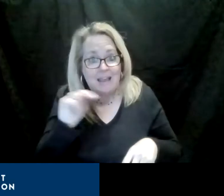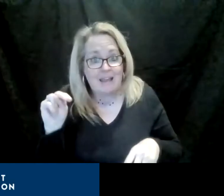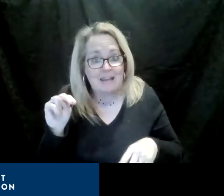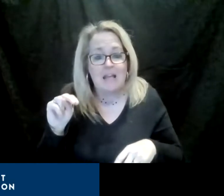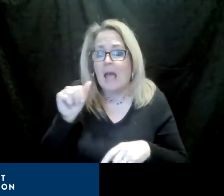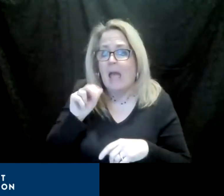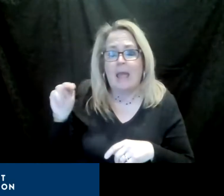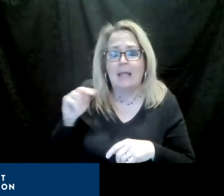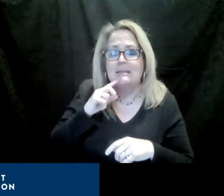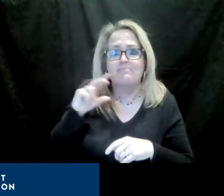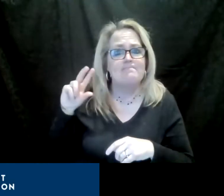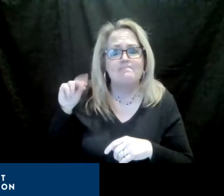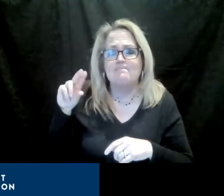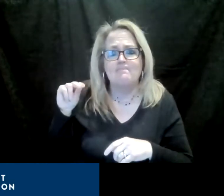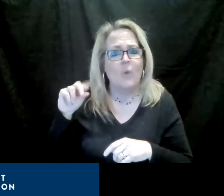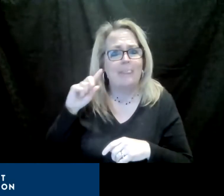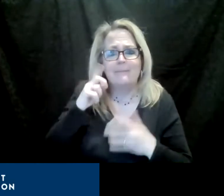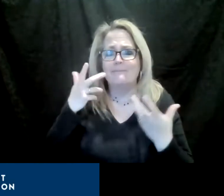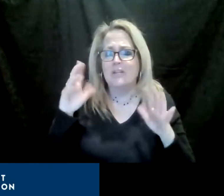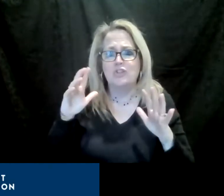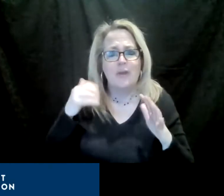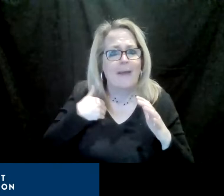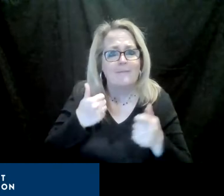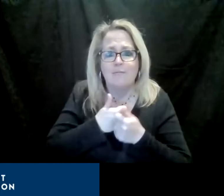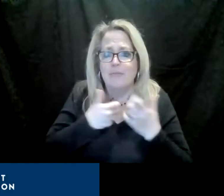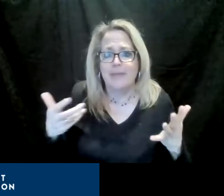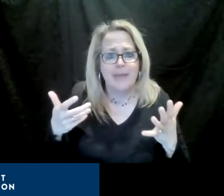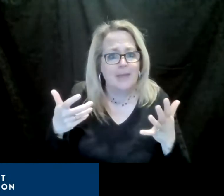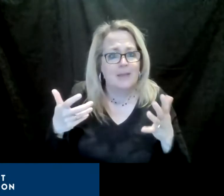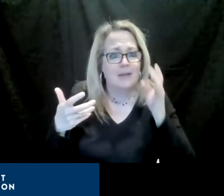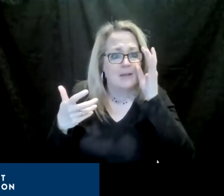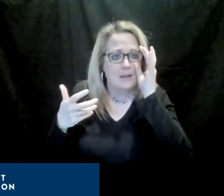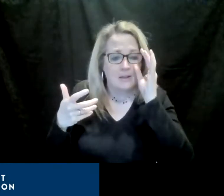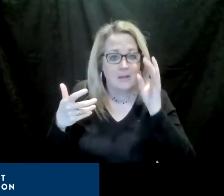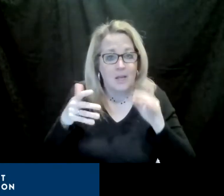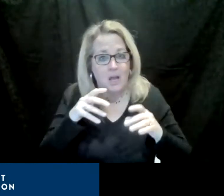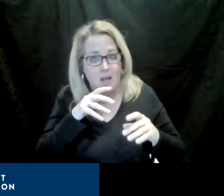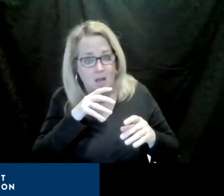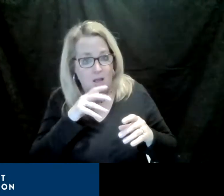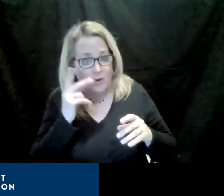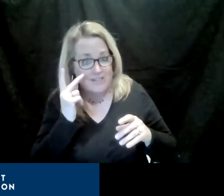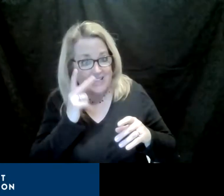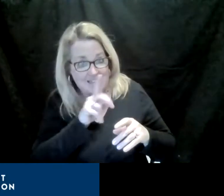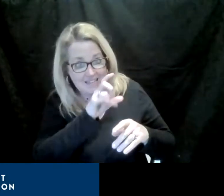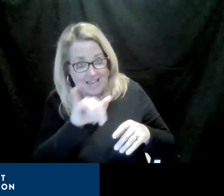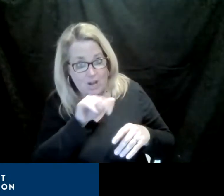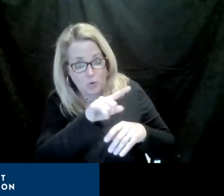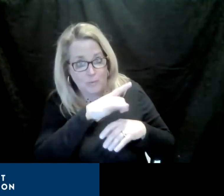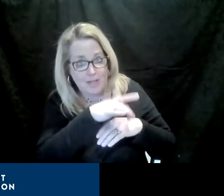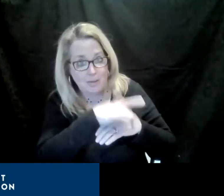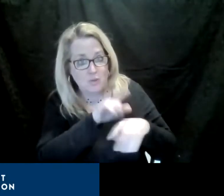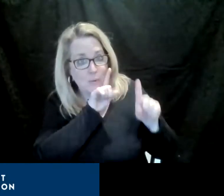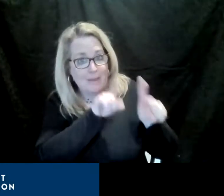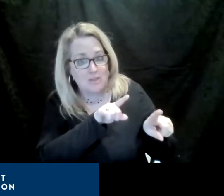I think we've got it all. Okay. Did you get? And I don't know, Kay, are you available to